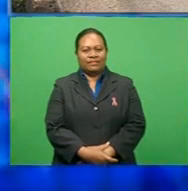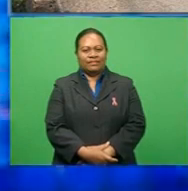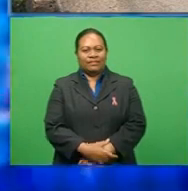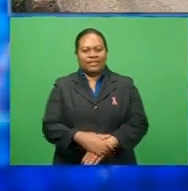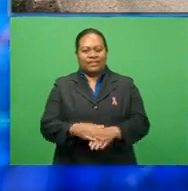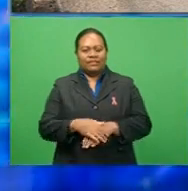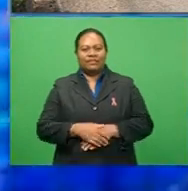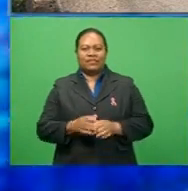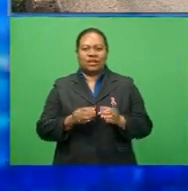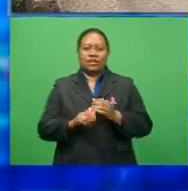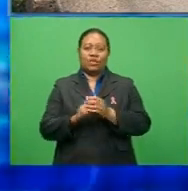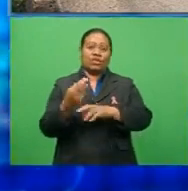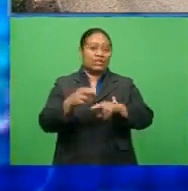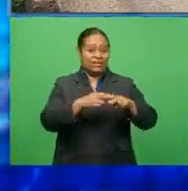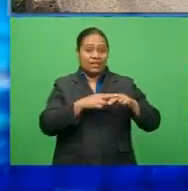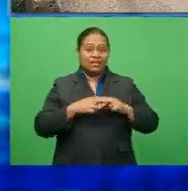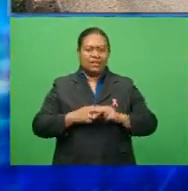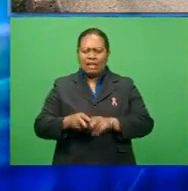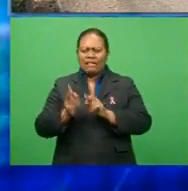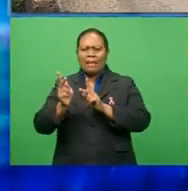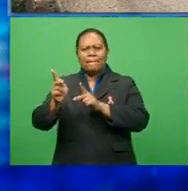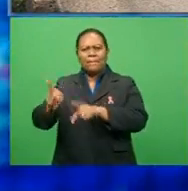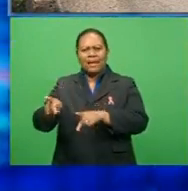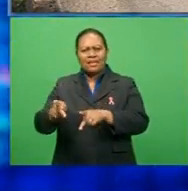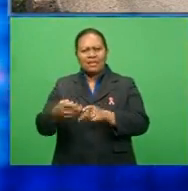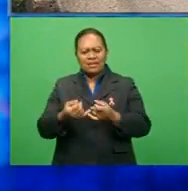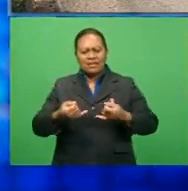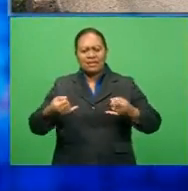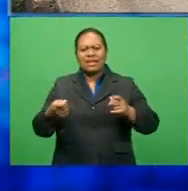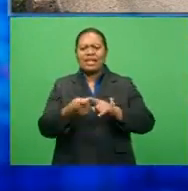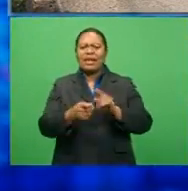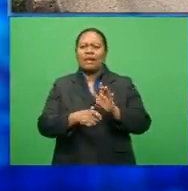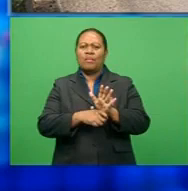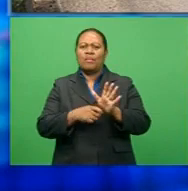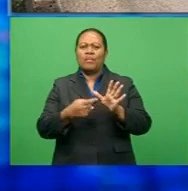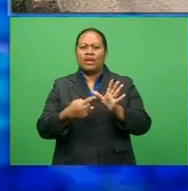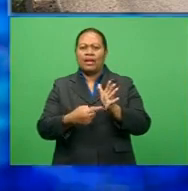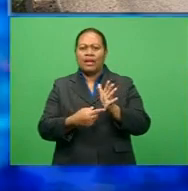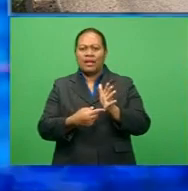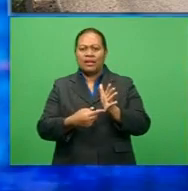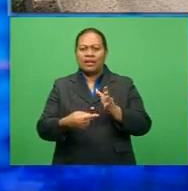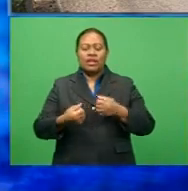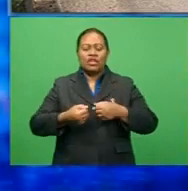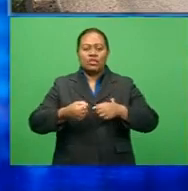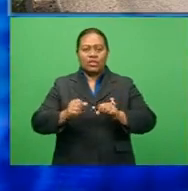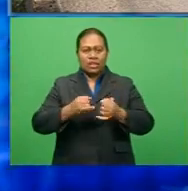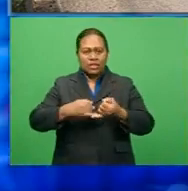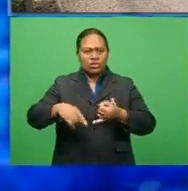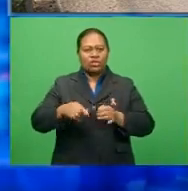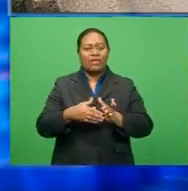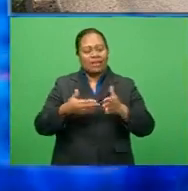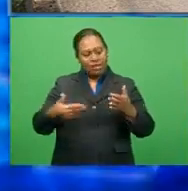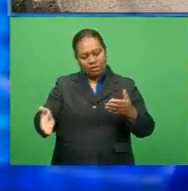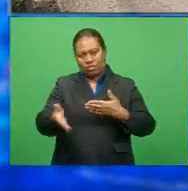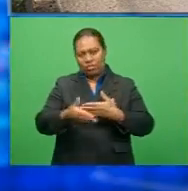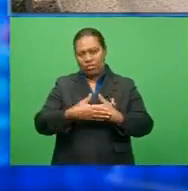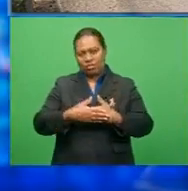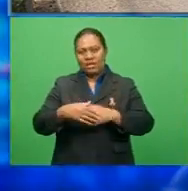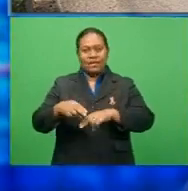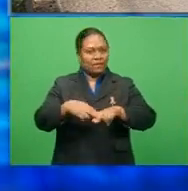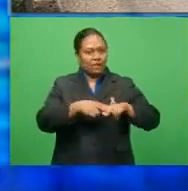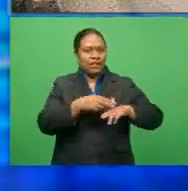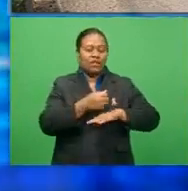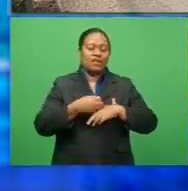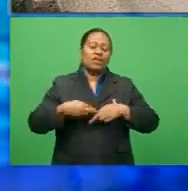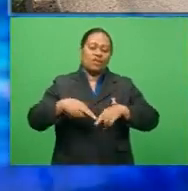Turning to growing Fiji tonight, the parking lane on Pratt Street in Suva is currently closed, so the Fiji Roads Authority can carry out